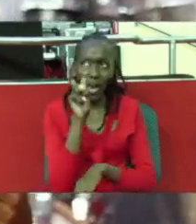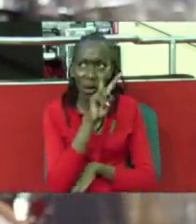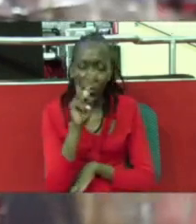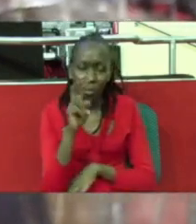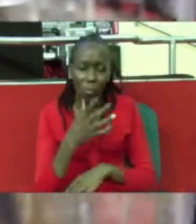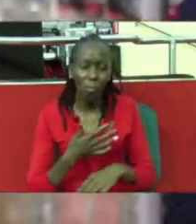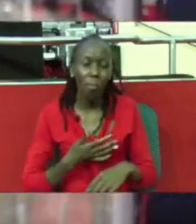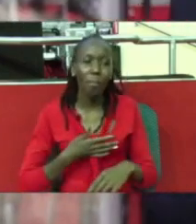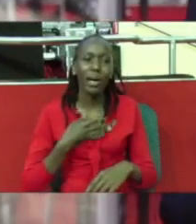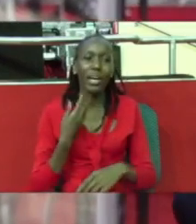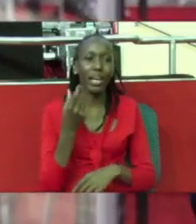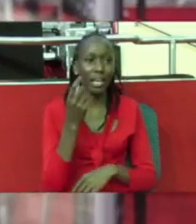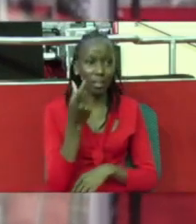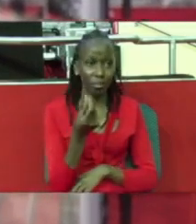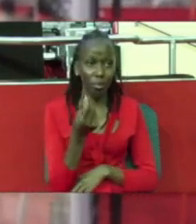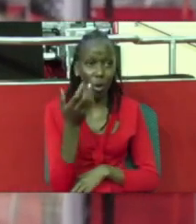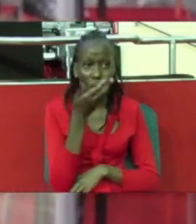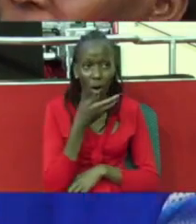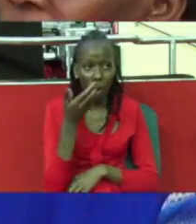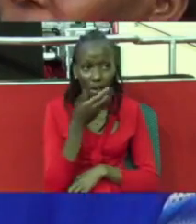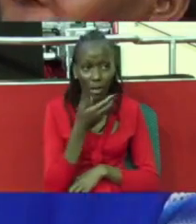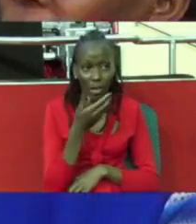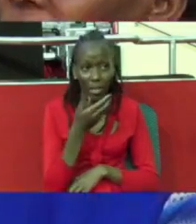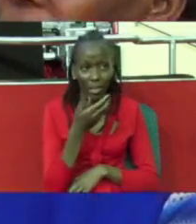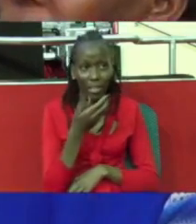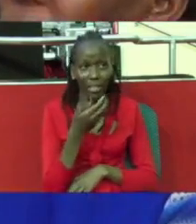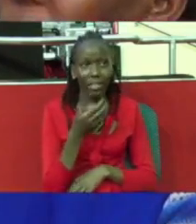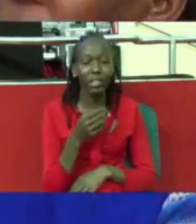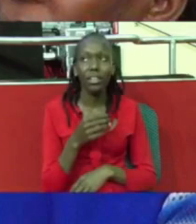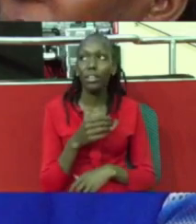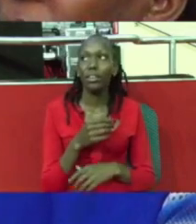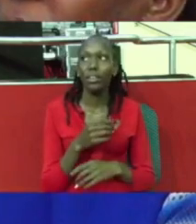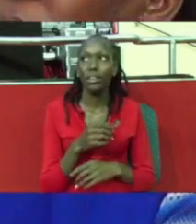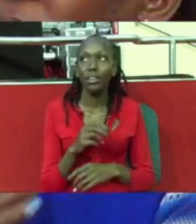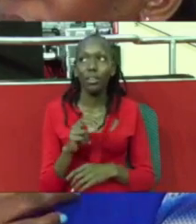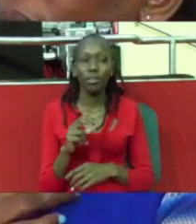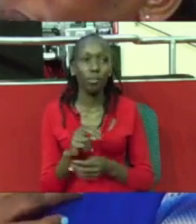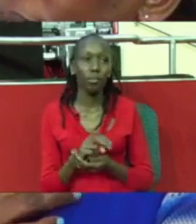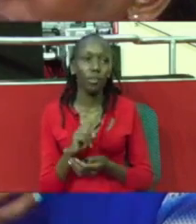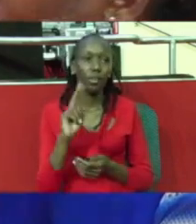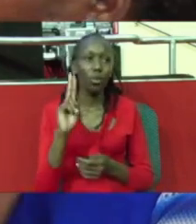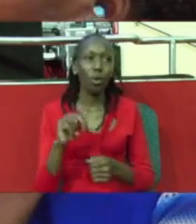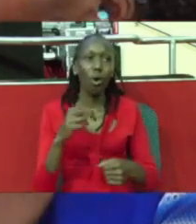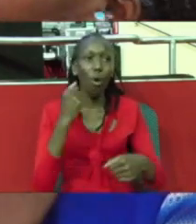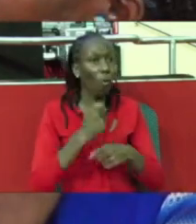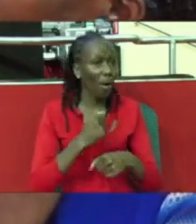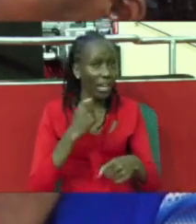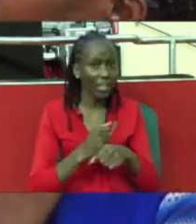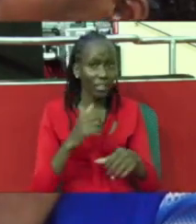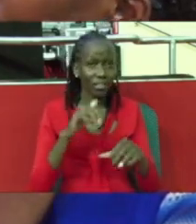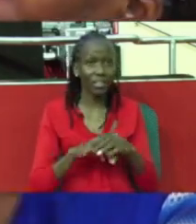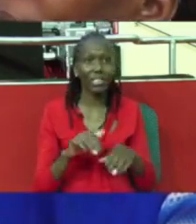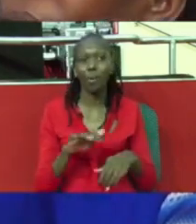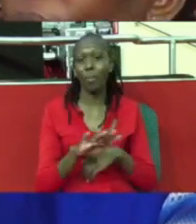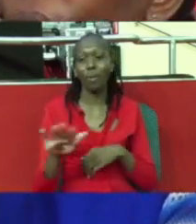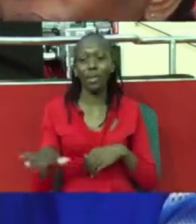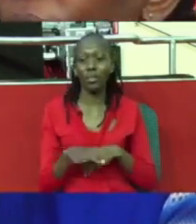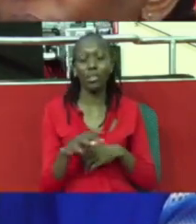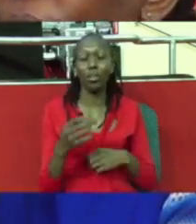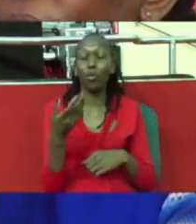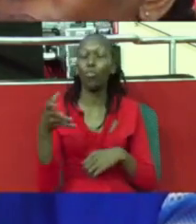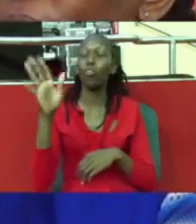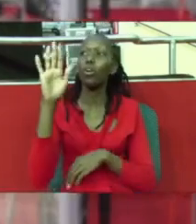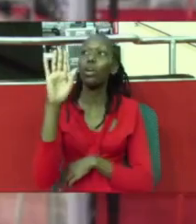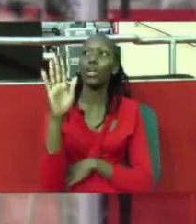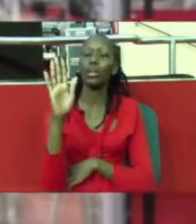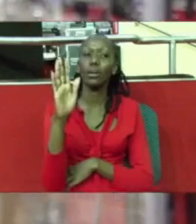mafuta yangu kidogo. There are no laborers in the garden of God. Hakuna watenda kazi katika shamba la Bwana. My prayer this morning. Ni